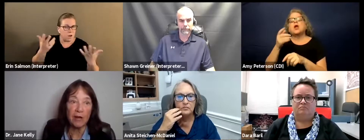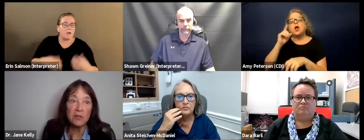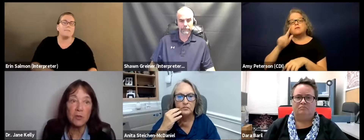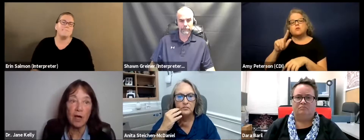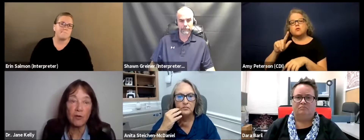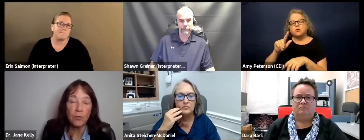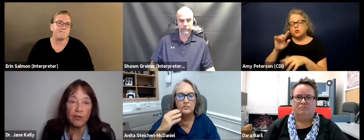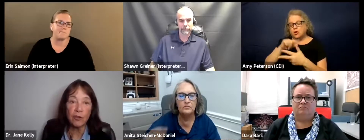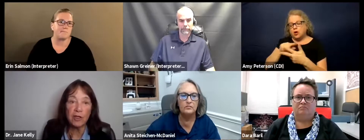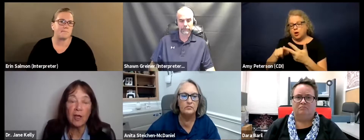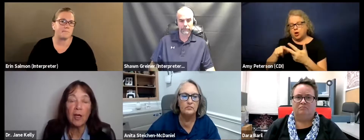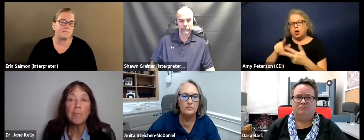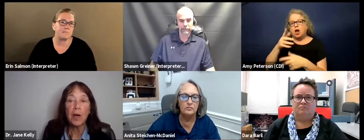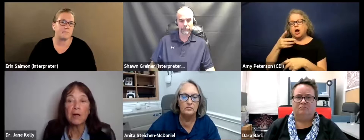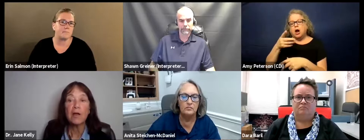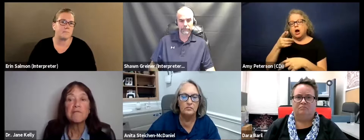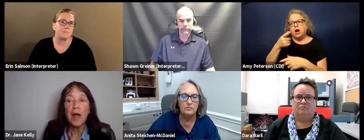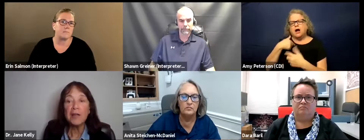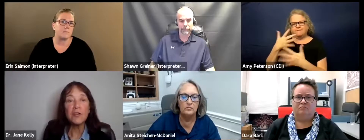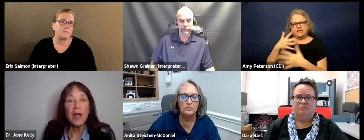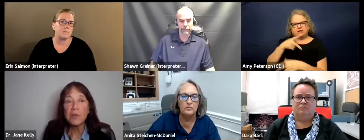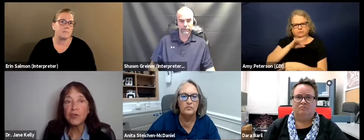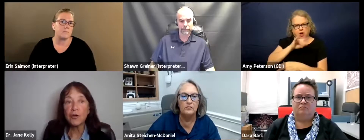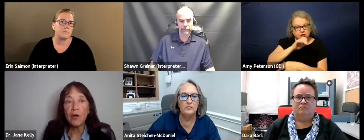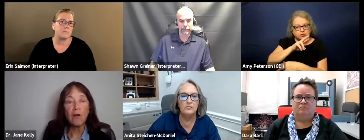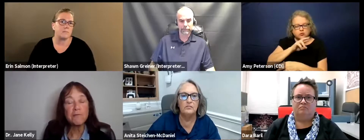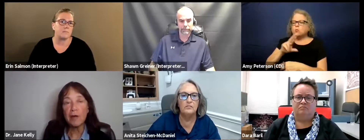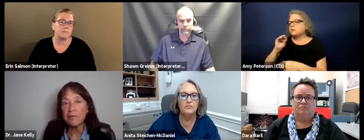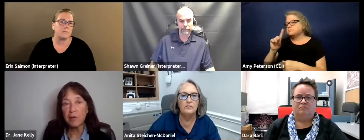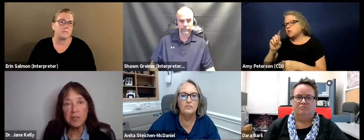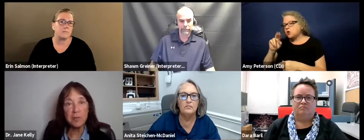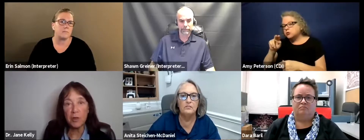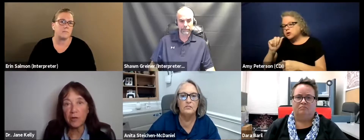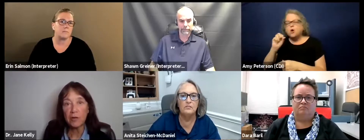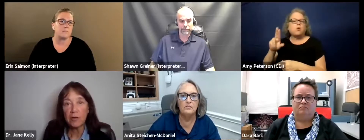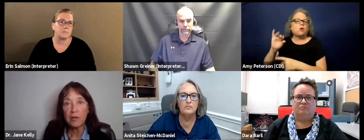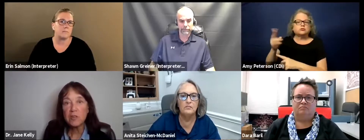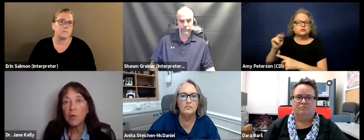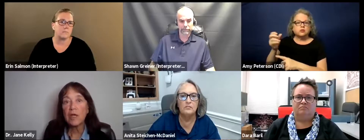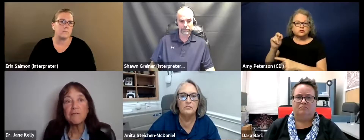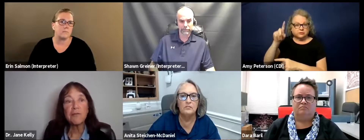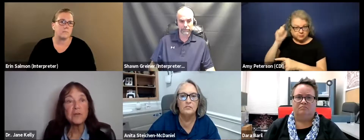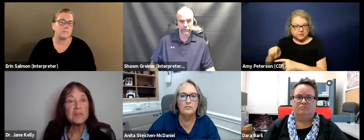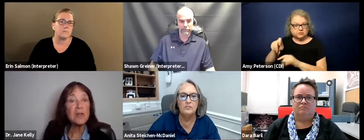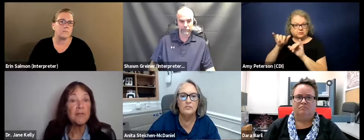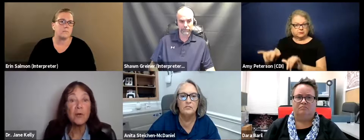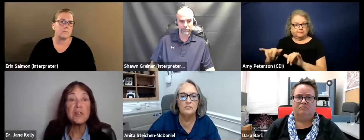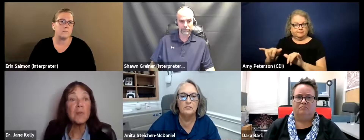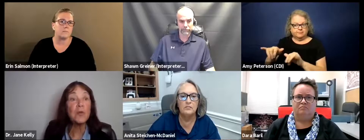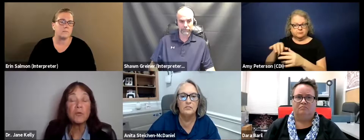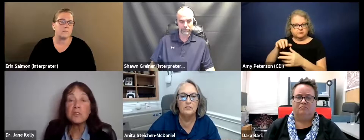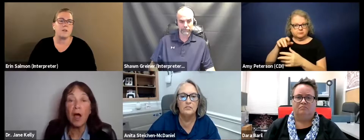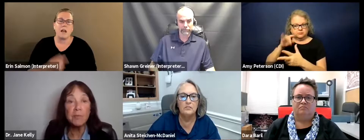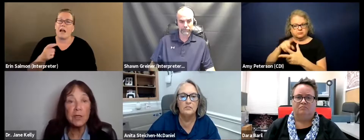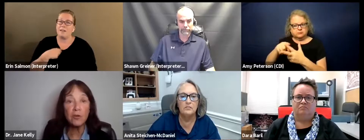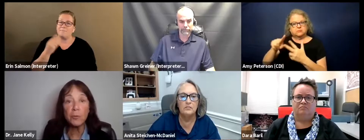of shot as you got originally. But Pfizer and Moderna are very, very similar. So if, for